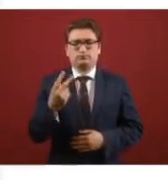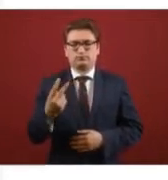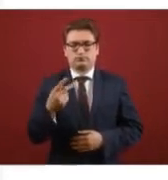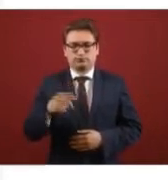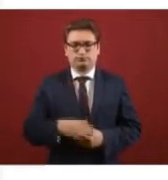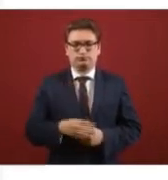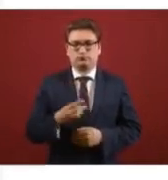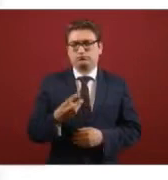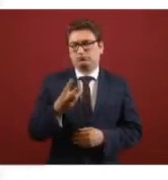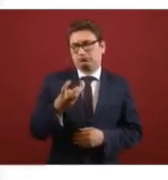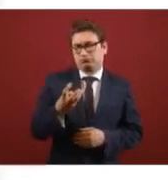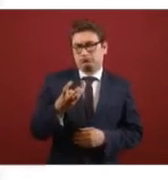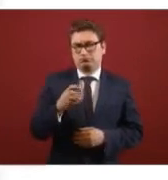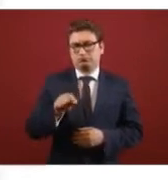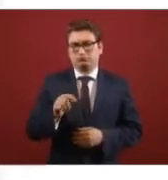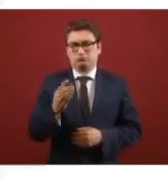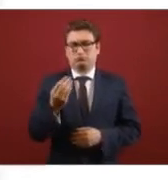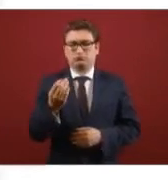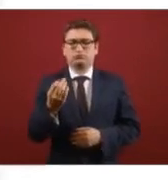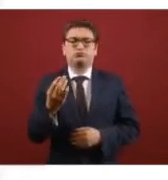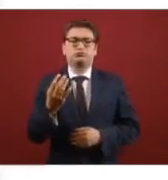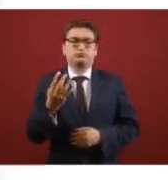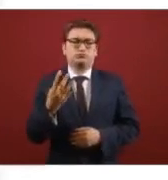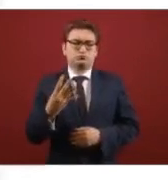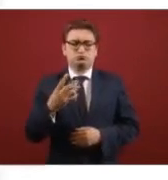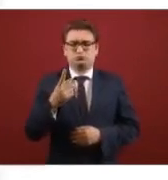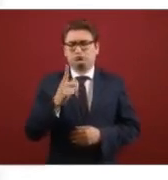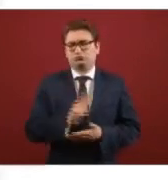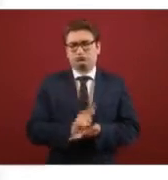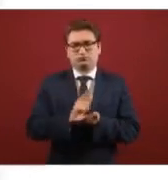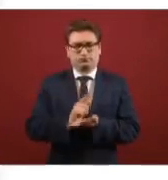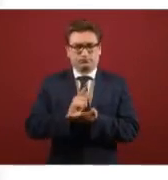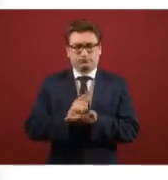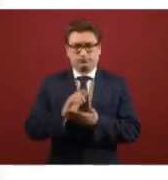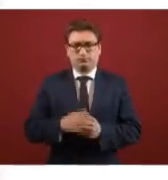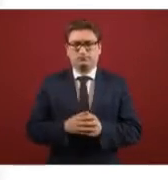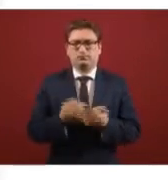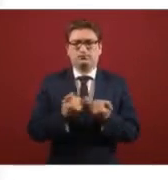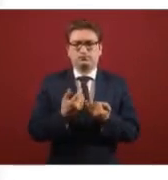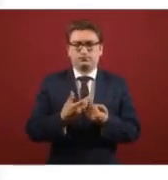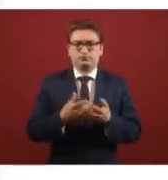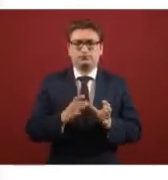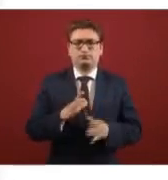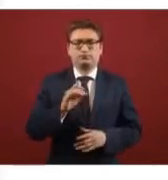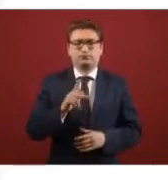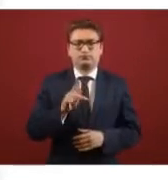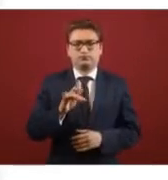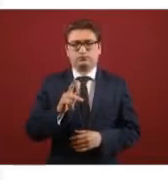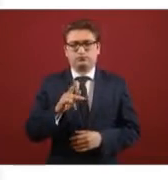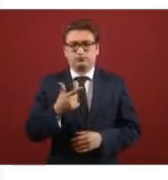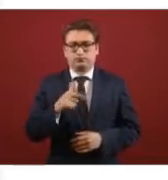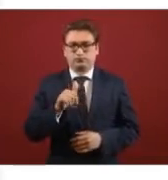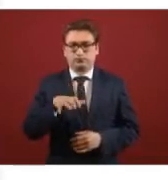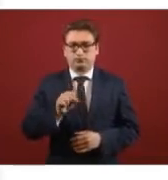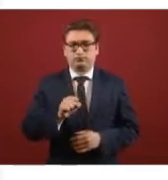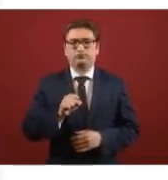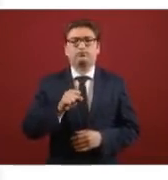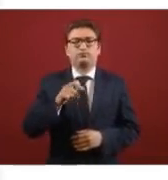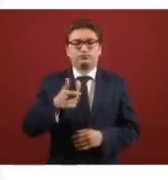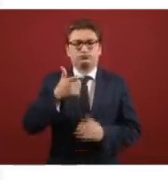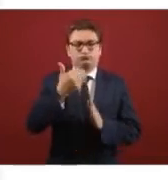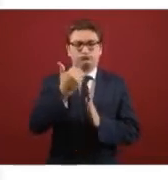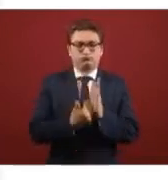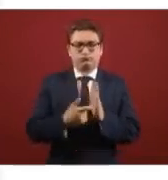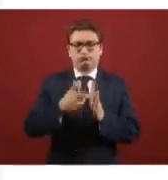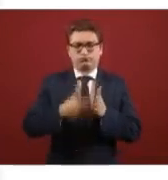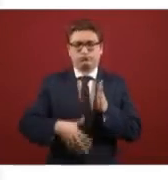3 with, pesos 94 with a margin of centavos por 3 litro, y pesos corporativo para per gas liter. tiene el precio más económico con el And margen